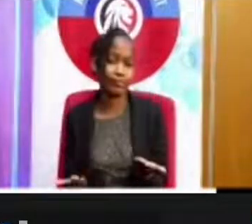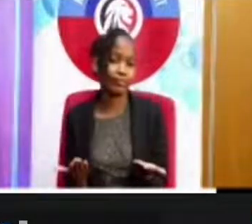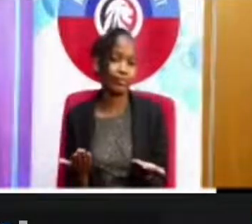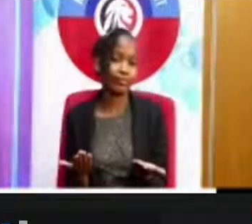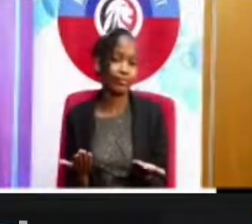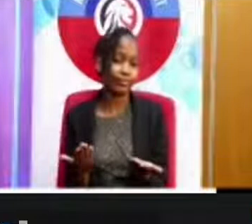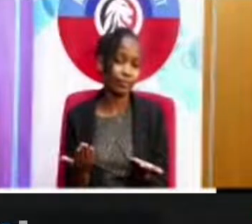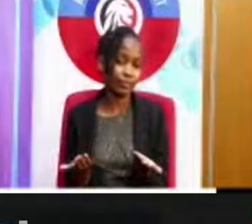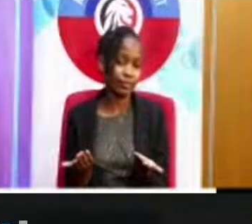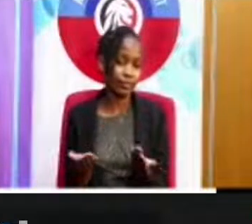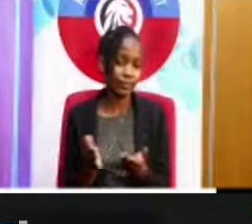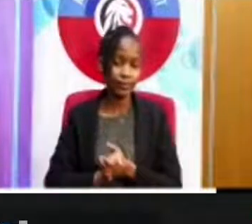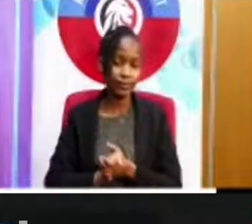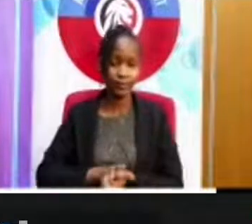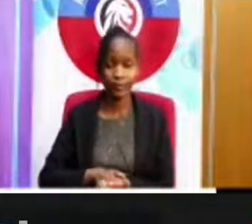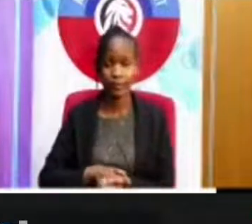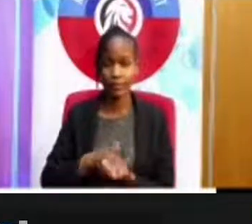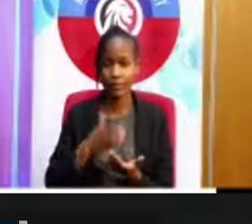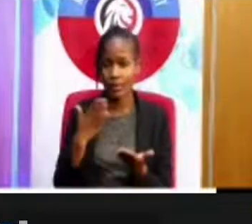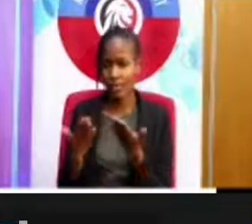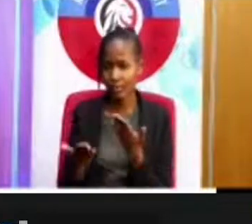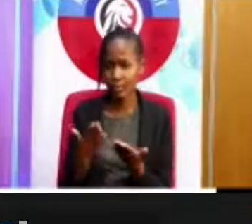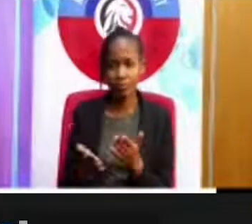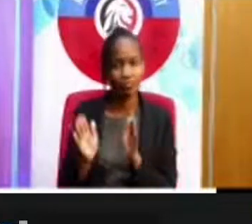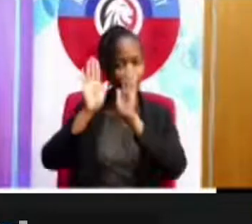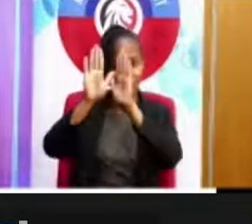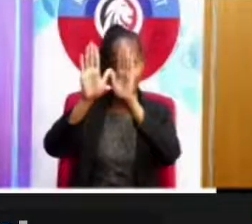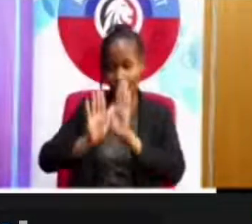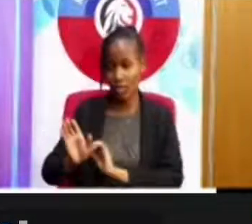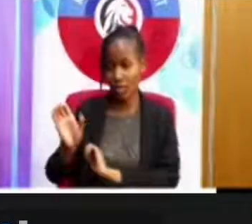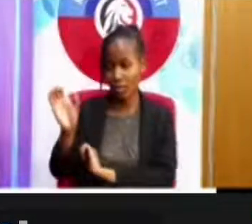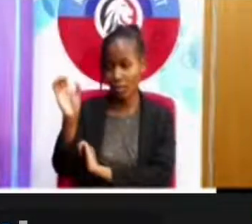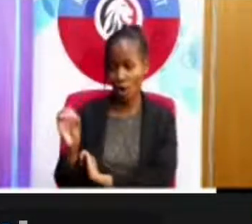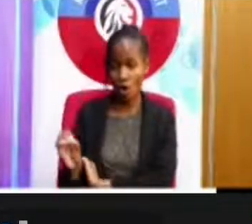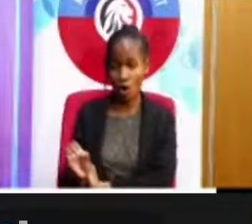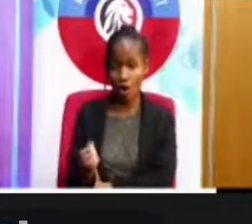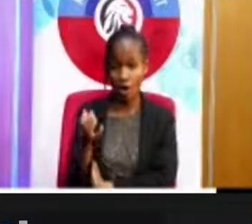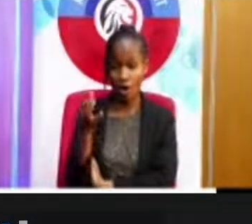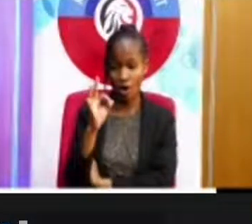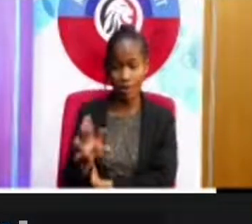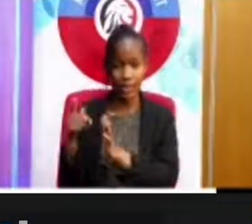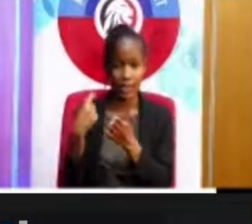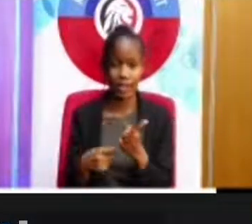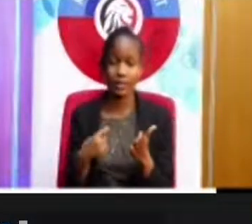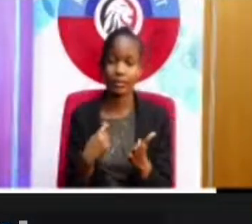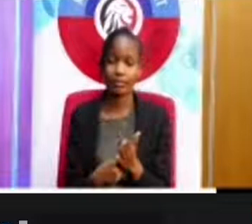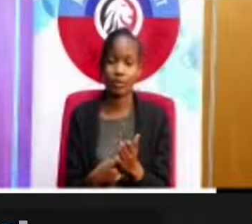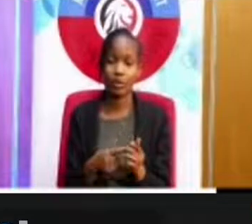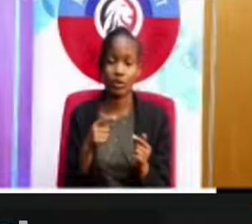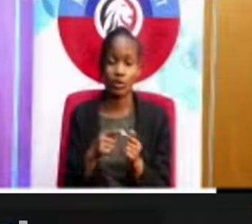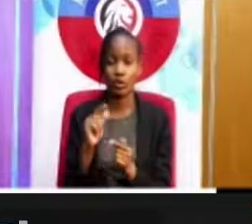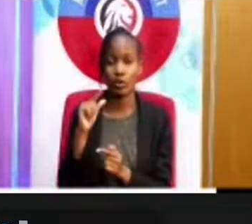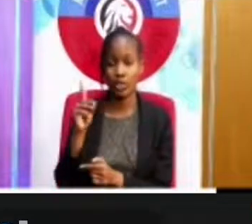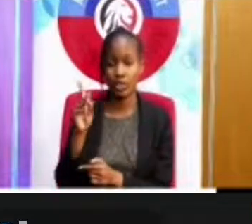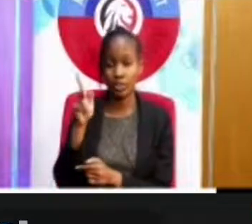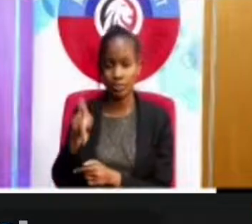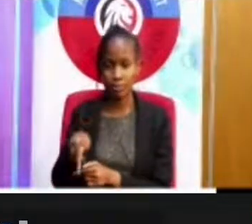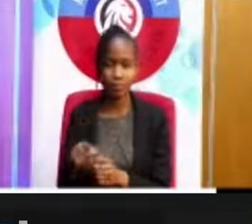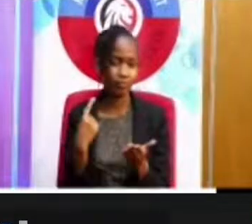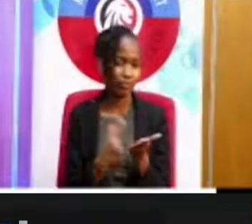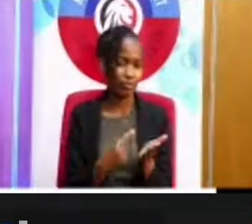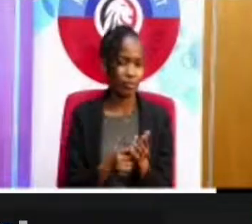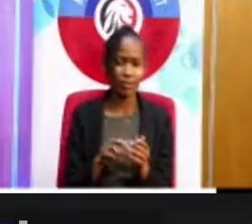significant percentage of the tax to GDP ratio. Uganda, we are still low at